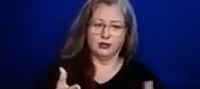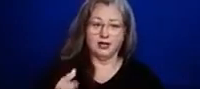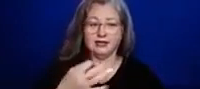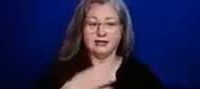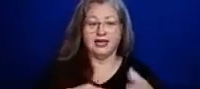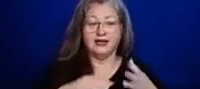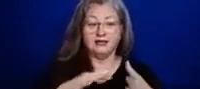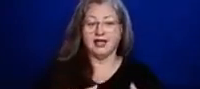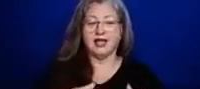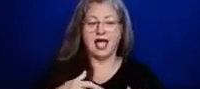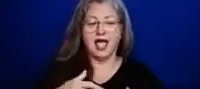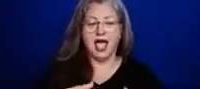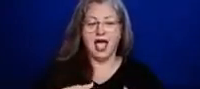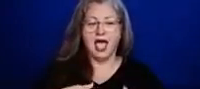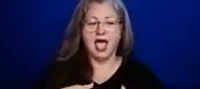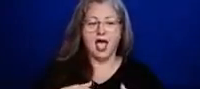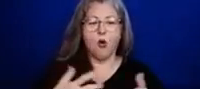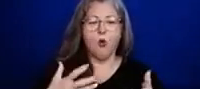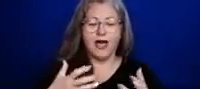than studying,